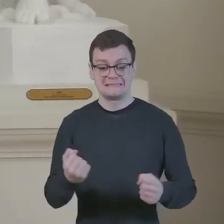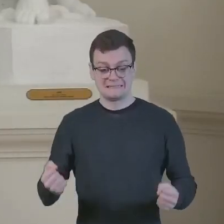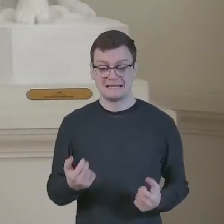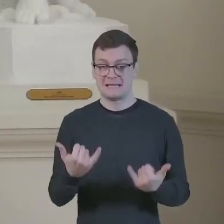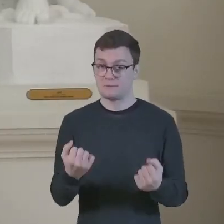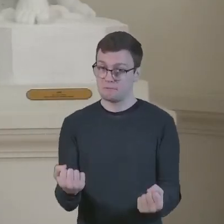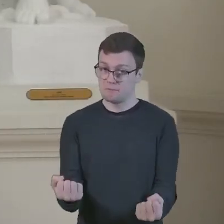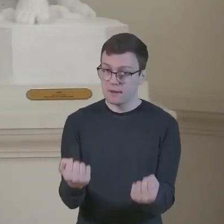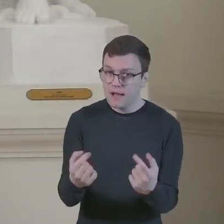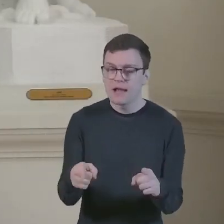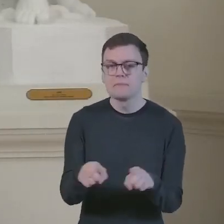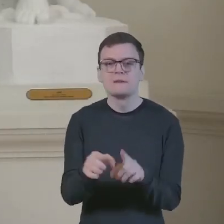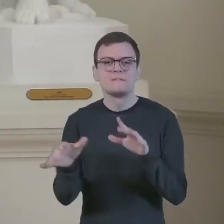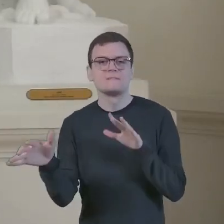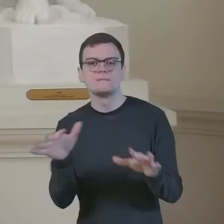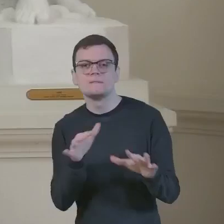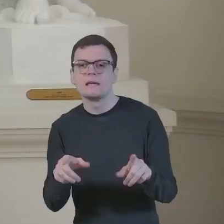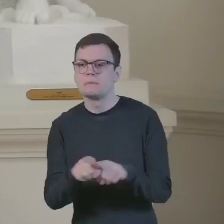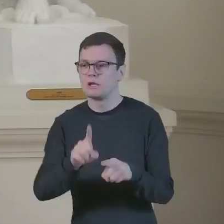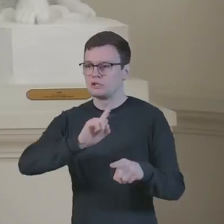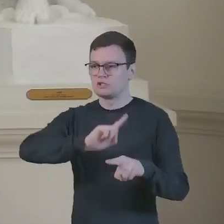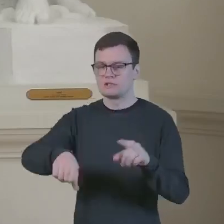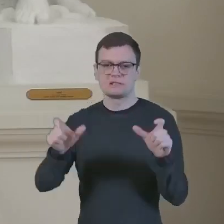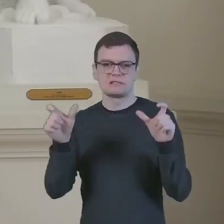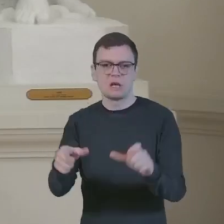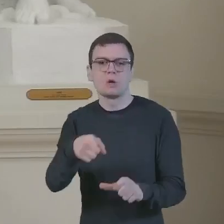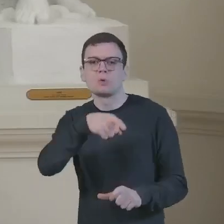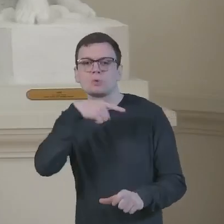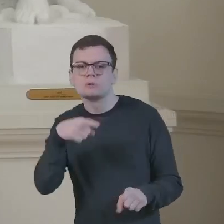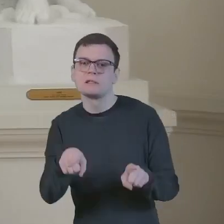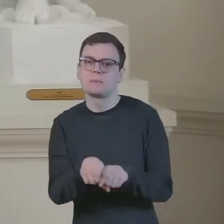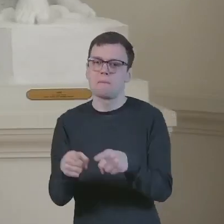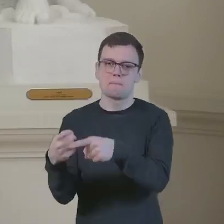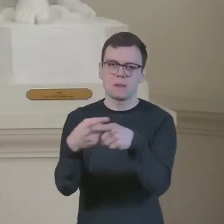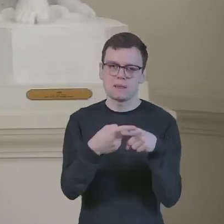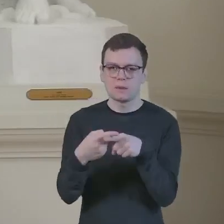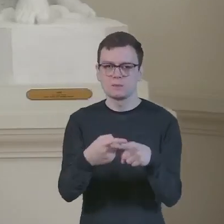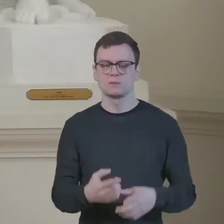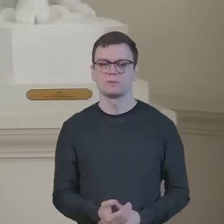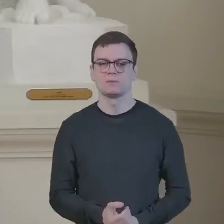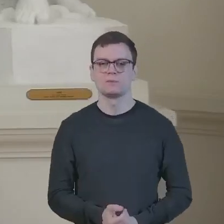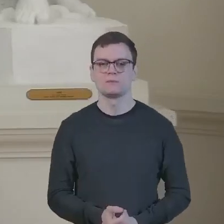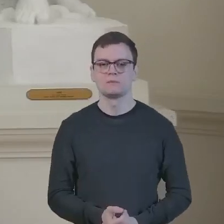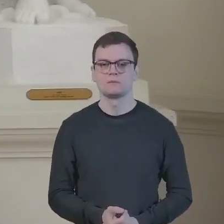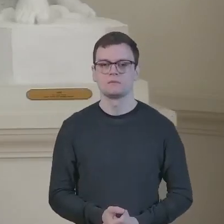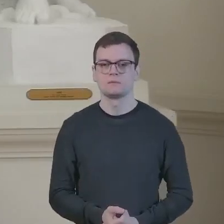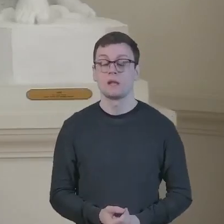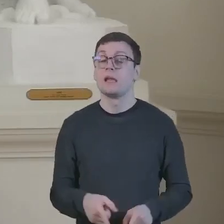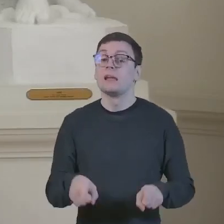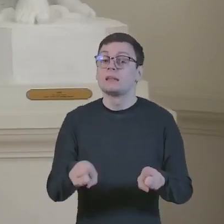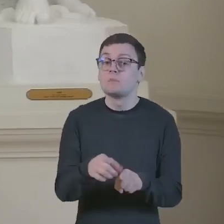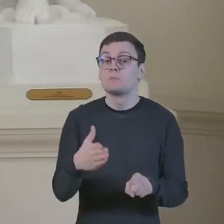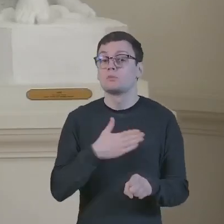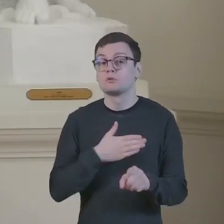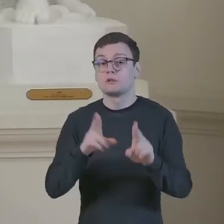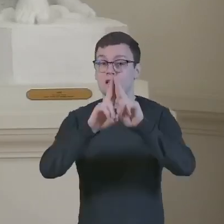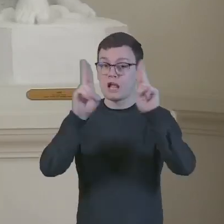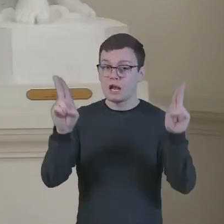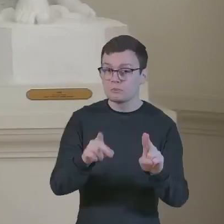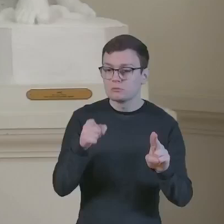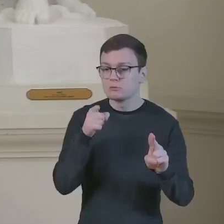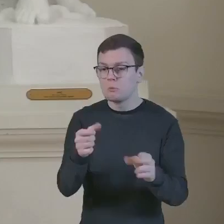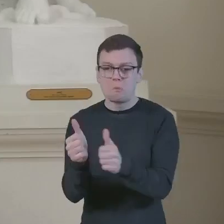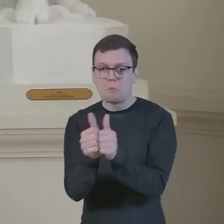both in action through the immediate sanctions against Russia and Belarus, but also in line with our international partners by raising